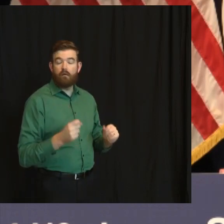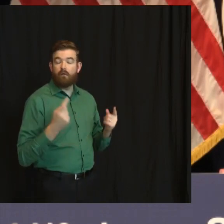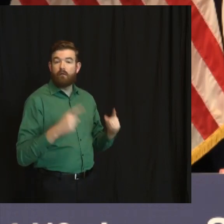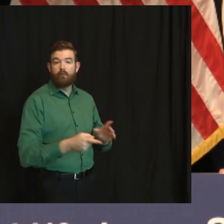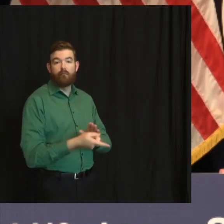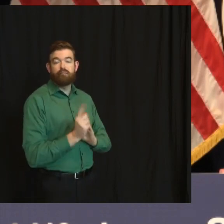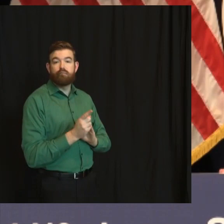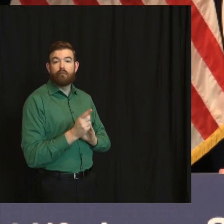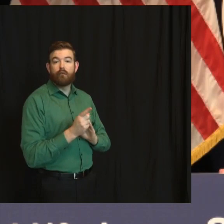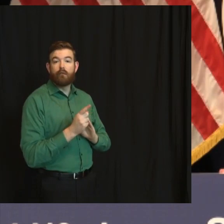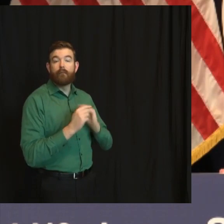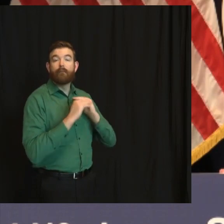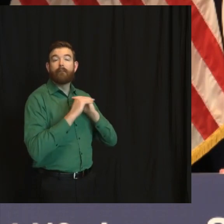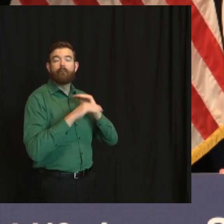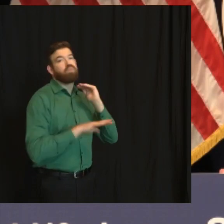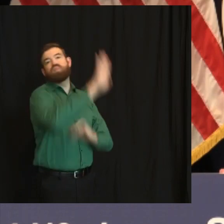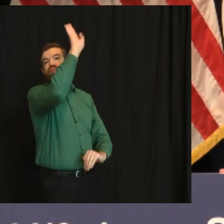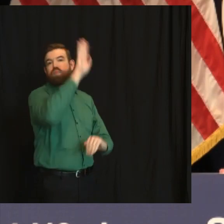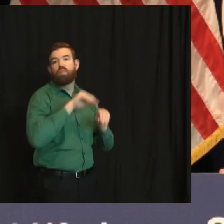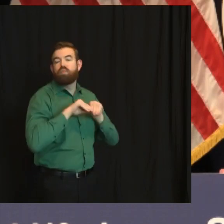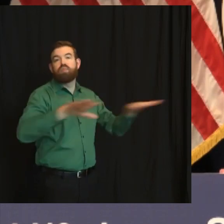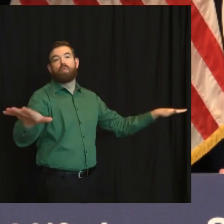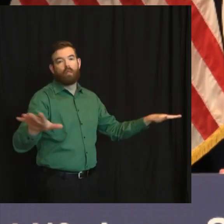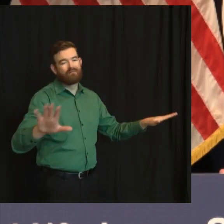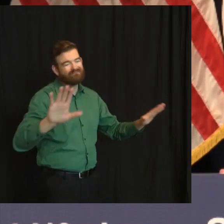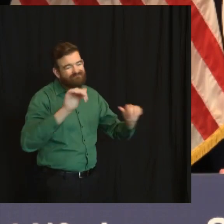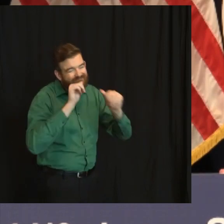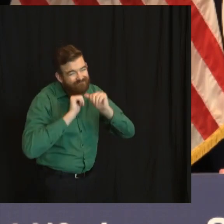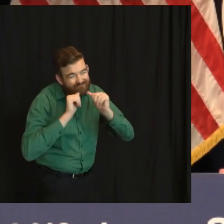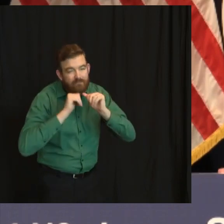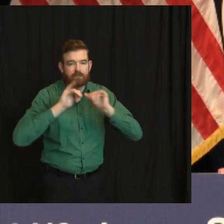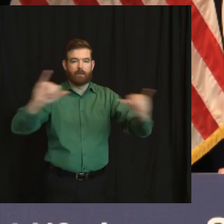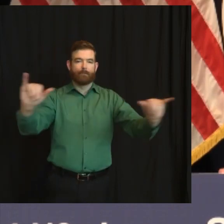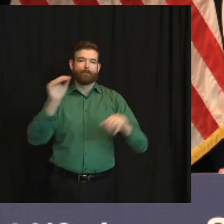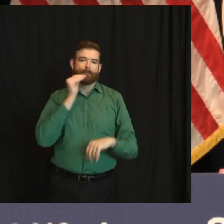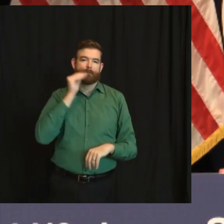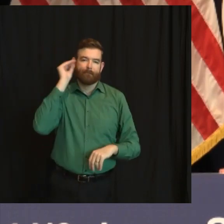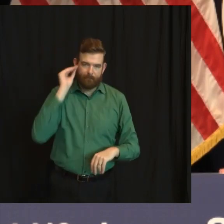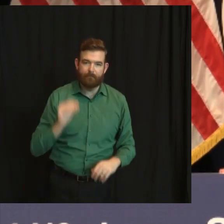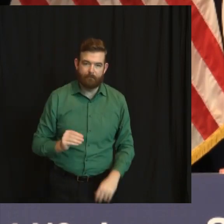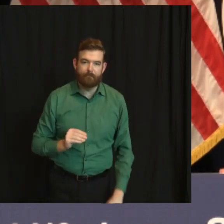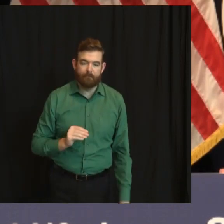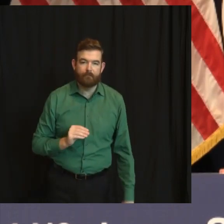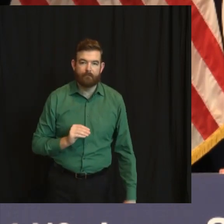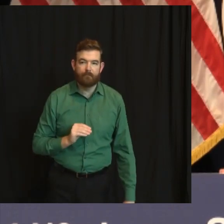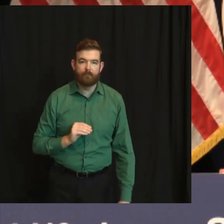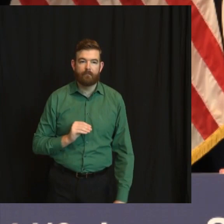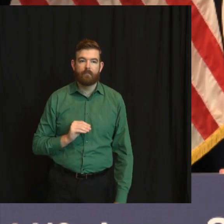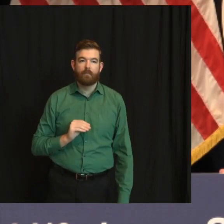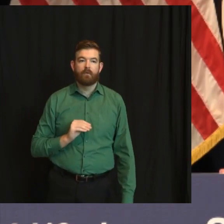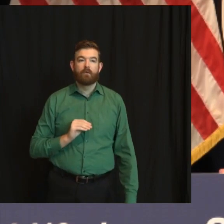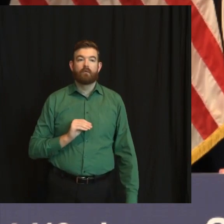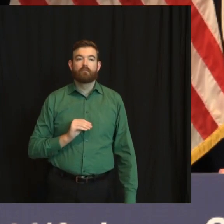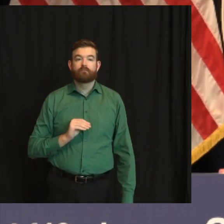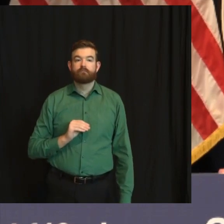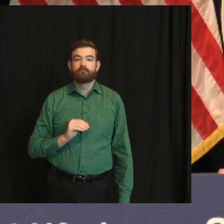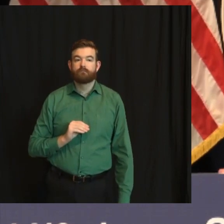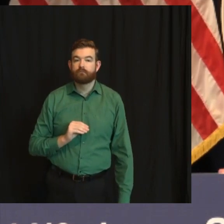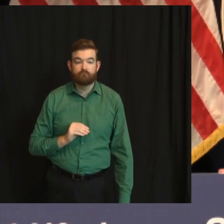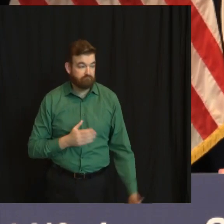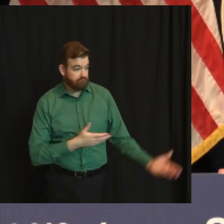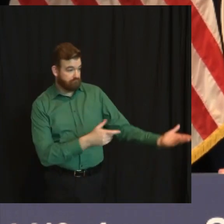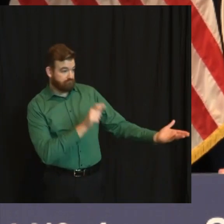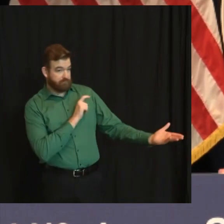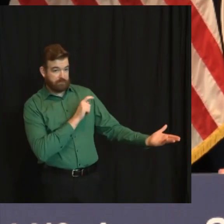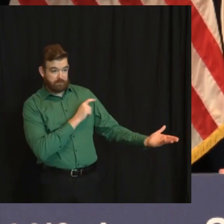everybody. Judy, thank you, and Ed, thank you. I'm sure we'll get to you for questions. Colonel Callahan, any updates on